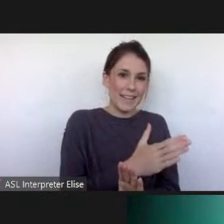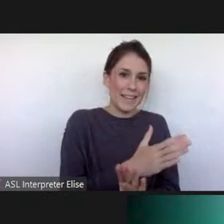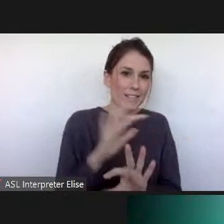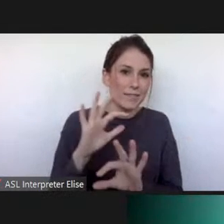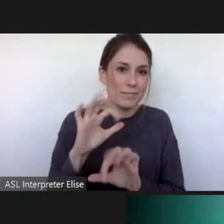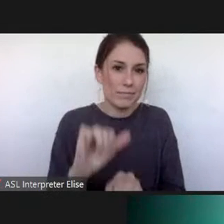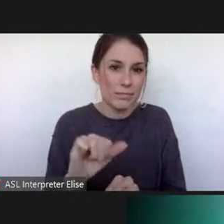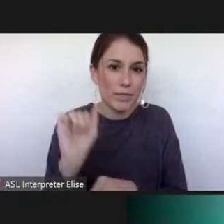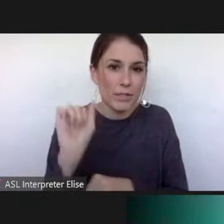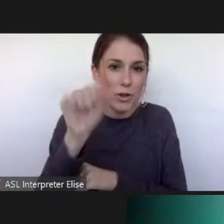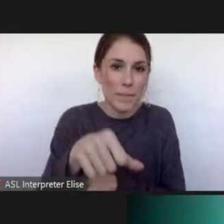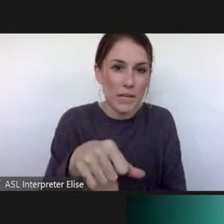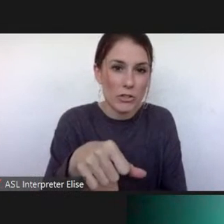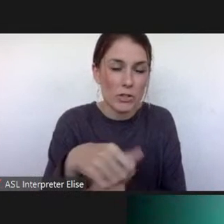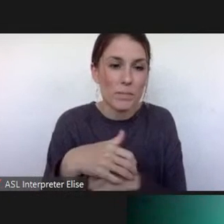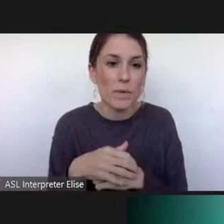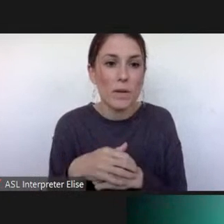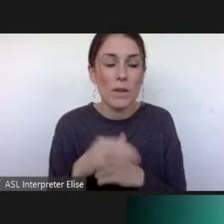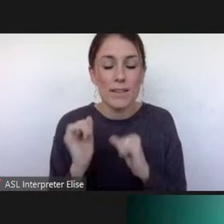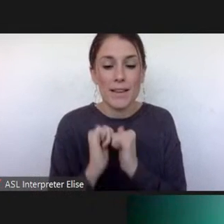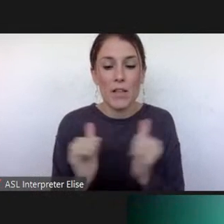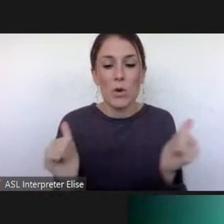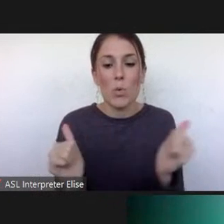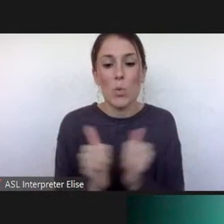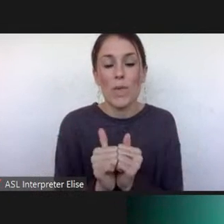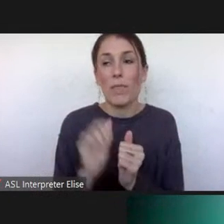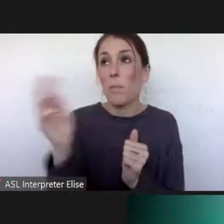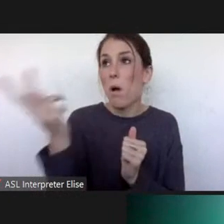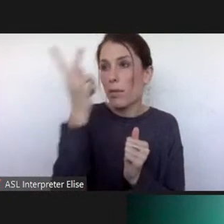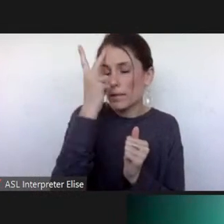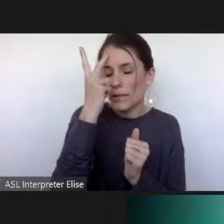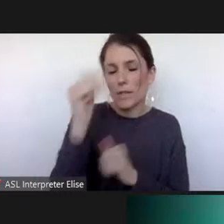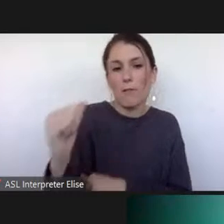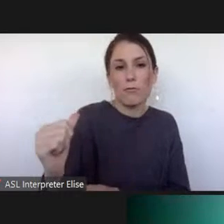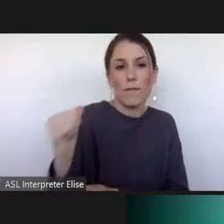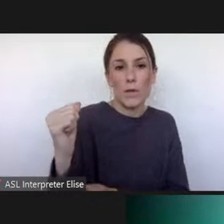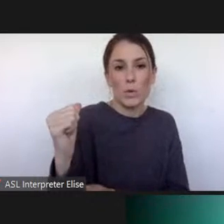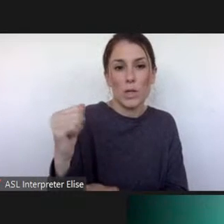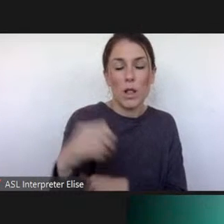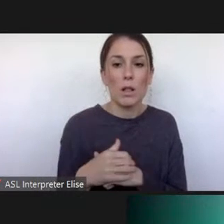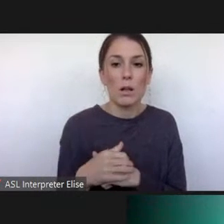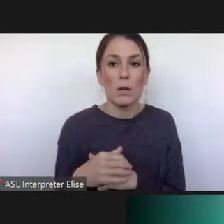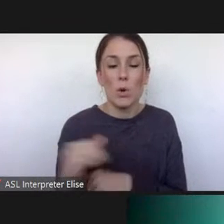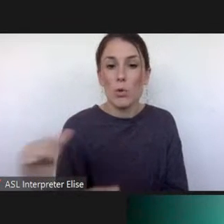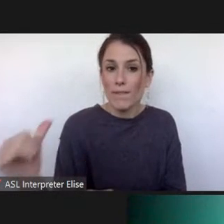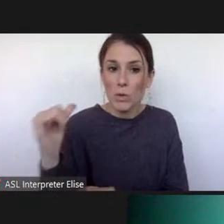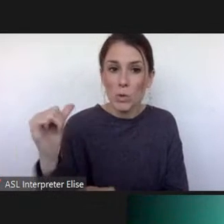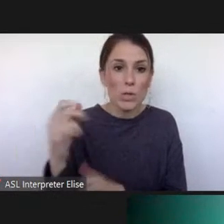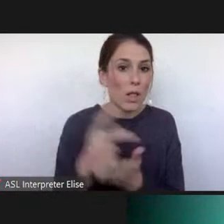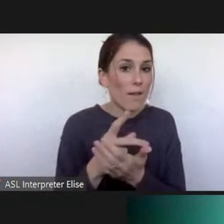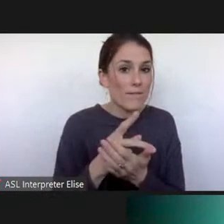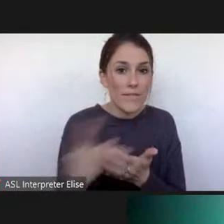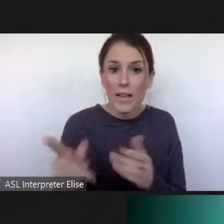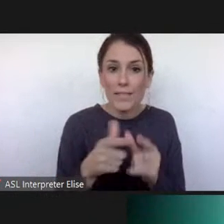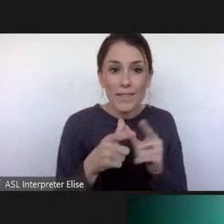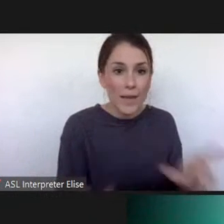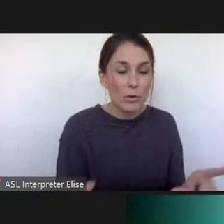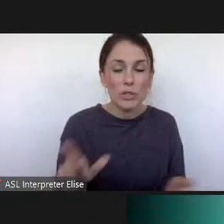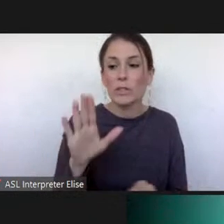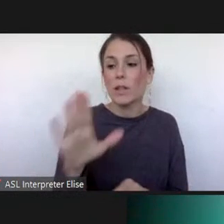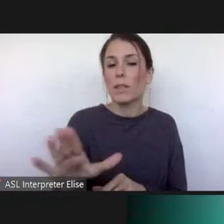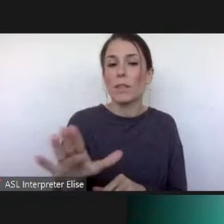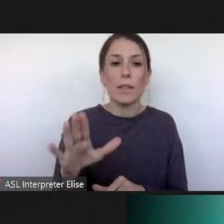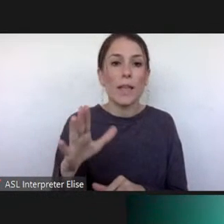domination, together with a politics of refusal, a refusal of failed languages and their